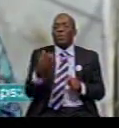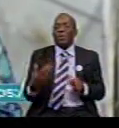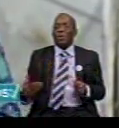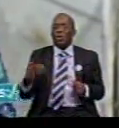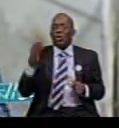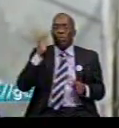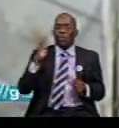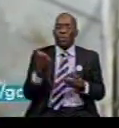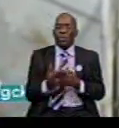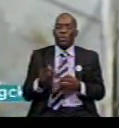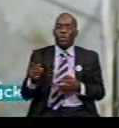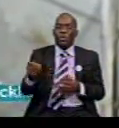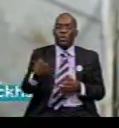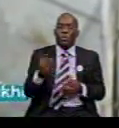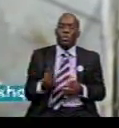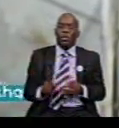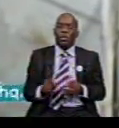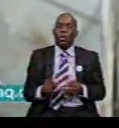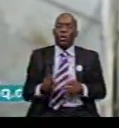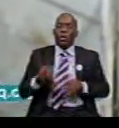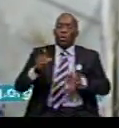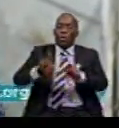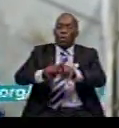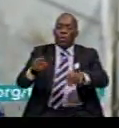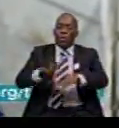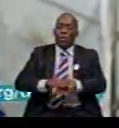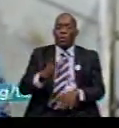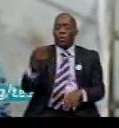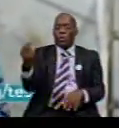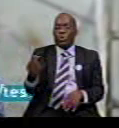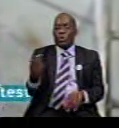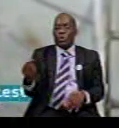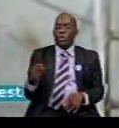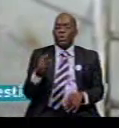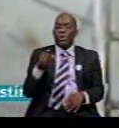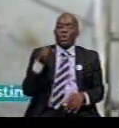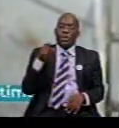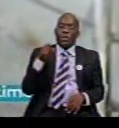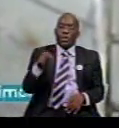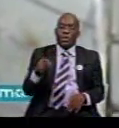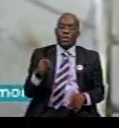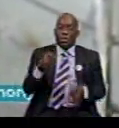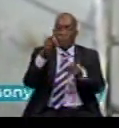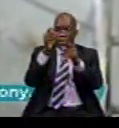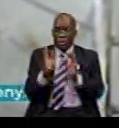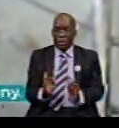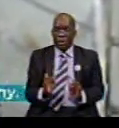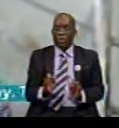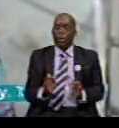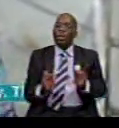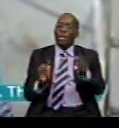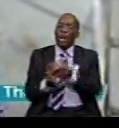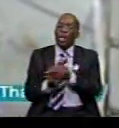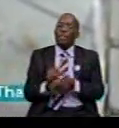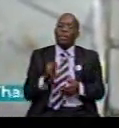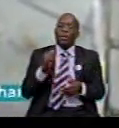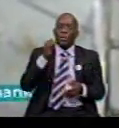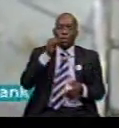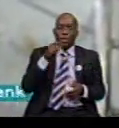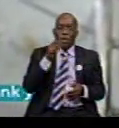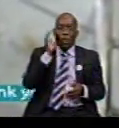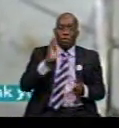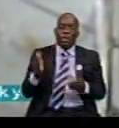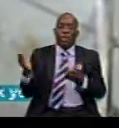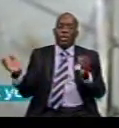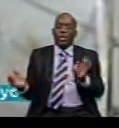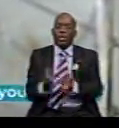di ojo Thursday mo wa pinu ninu okan mi pe ma gbe gbogbo isoro yi to Jesu wa mo